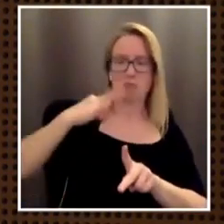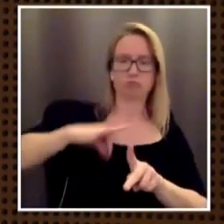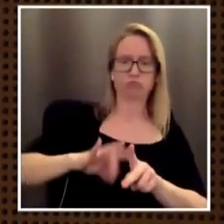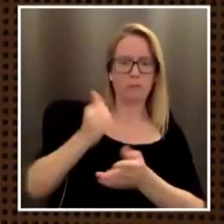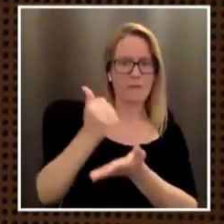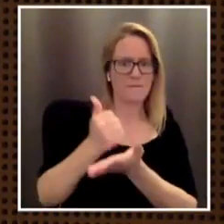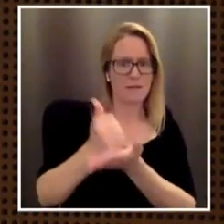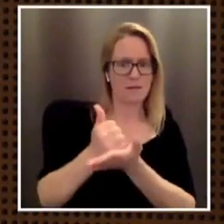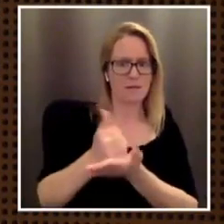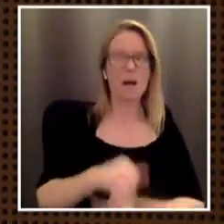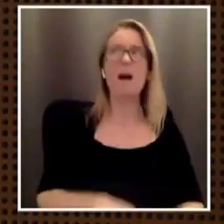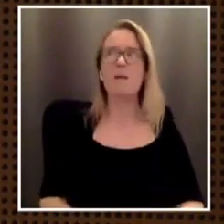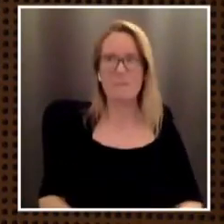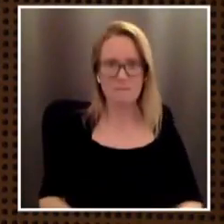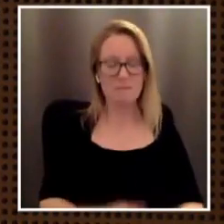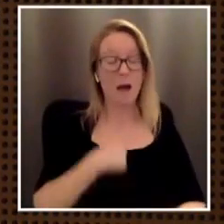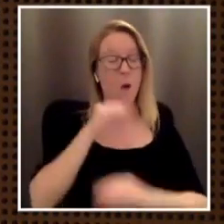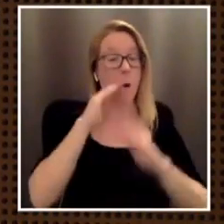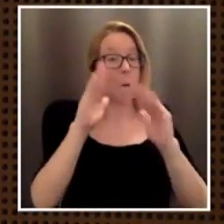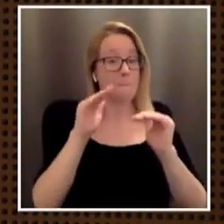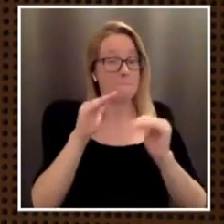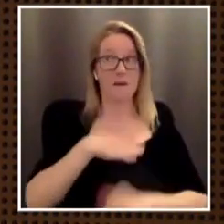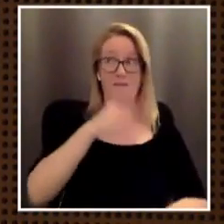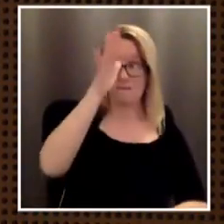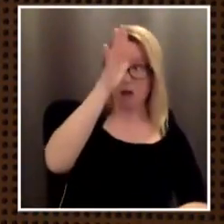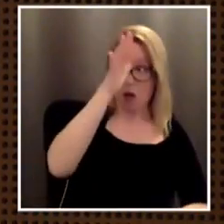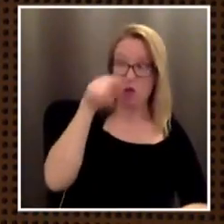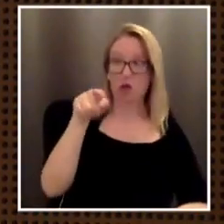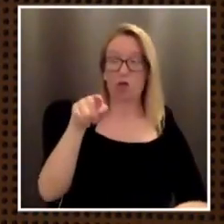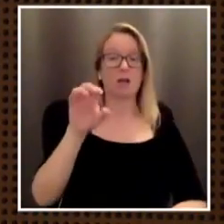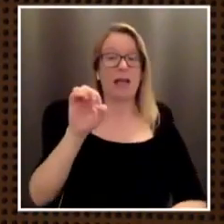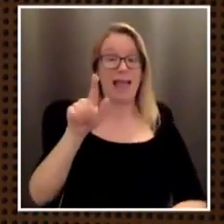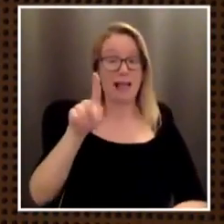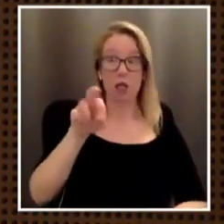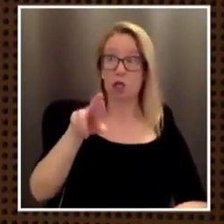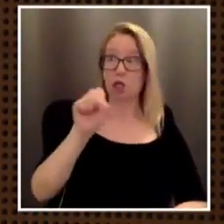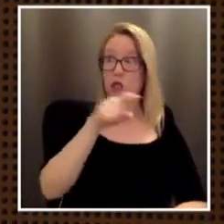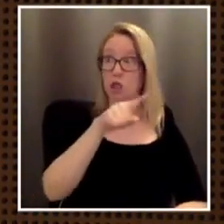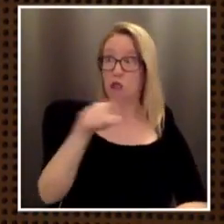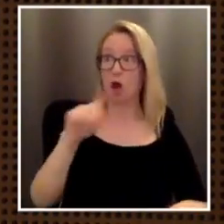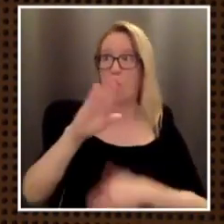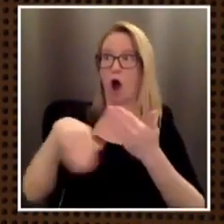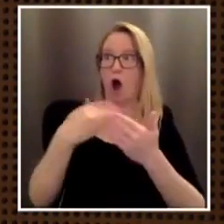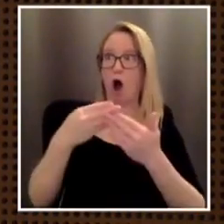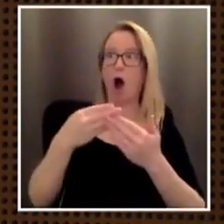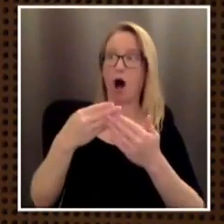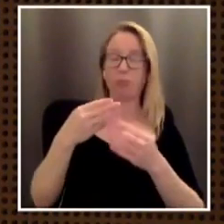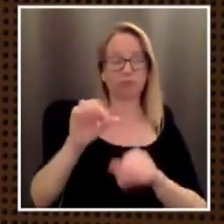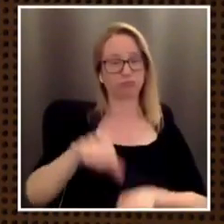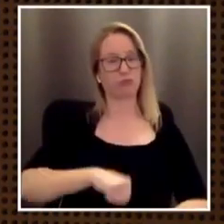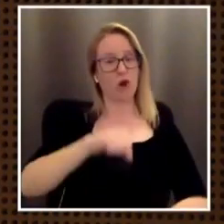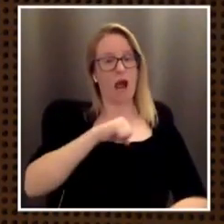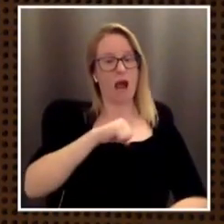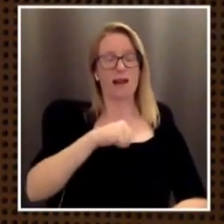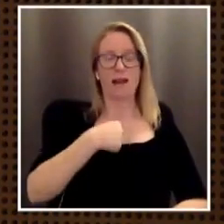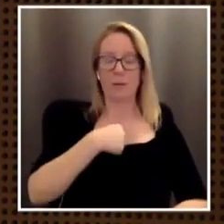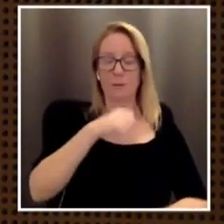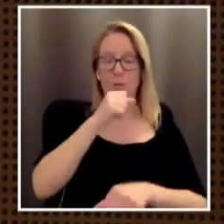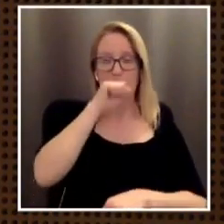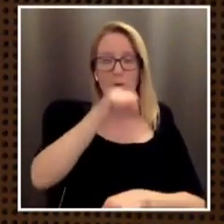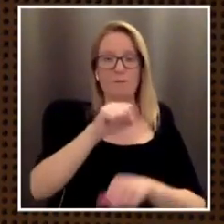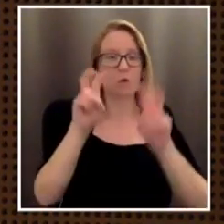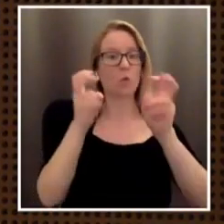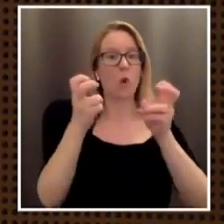And that makes me, and I hope my father and the elders, proud. I love to quote the wisdom of the